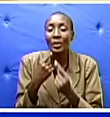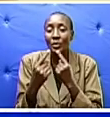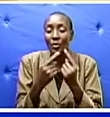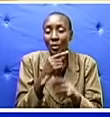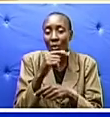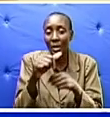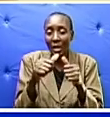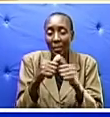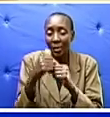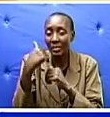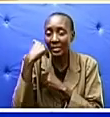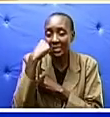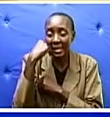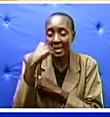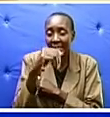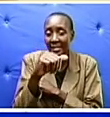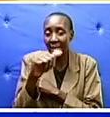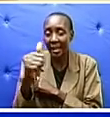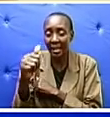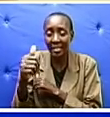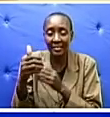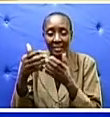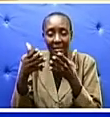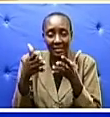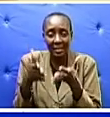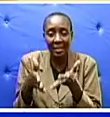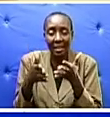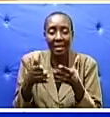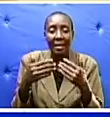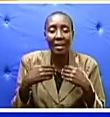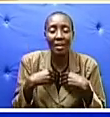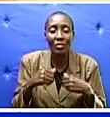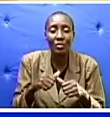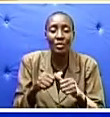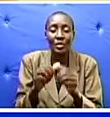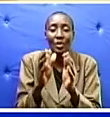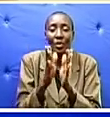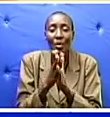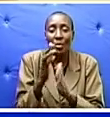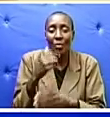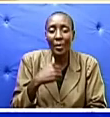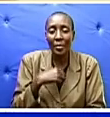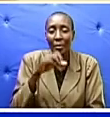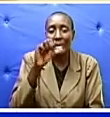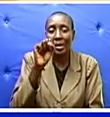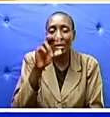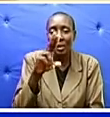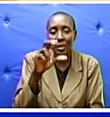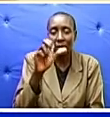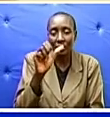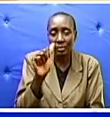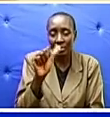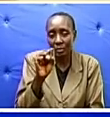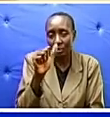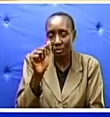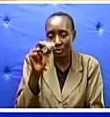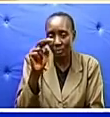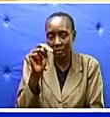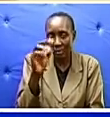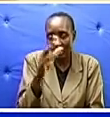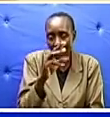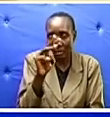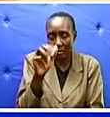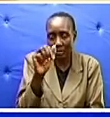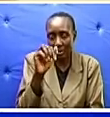other illnesses that are still here with us. With me on set is Susan Mairimu. Thank you. Who is an